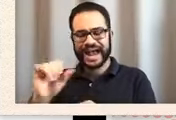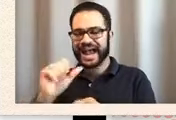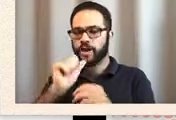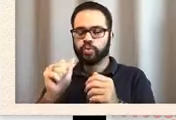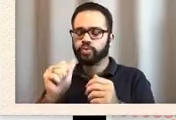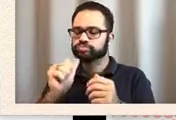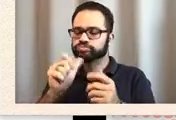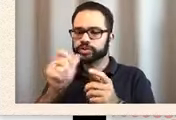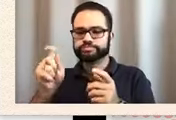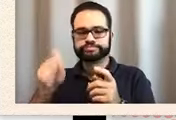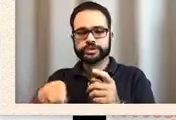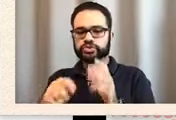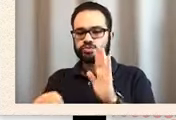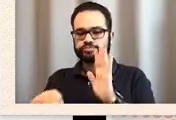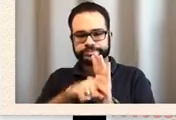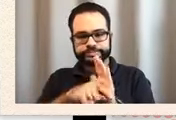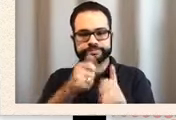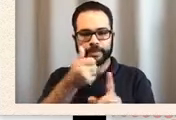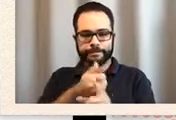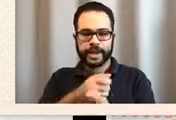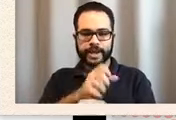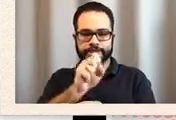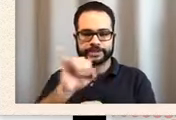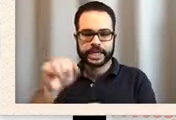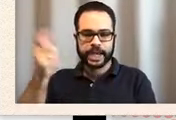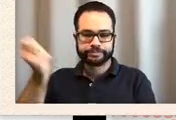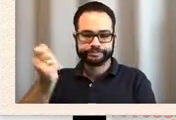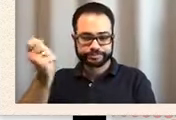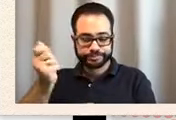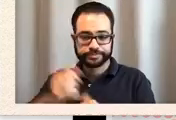SSI payment, which is a great way to do that. So it's an important way,